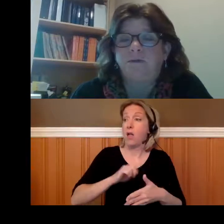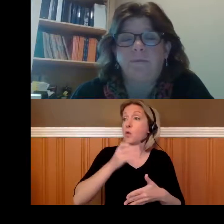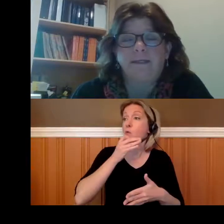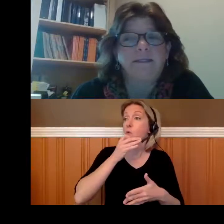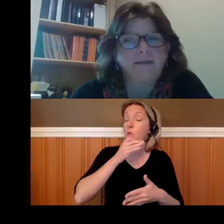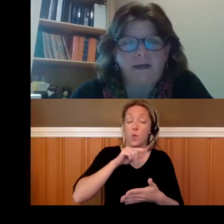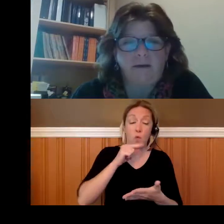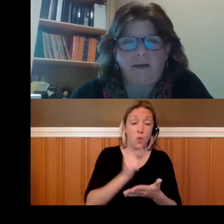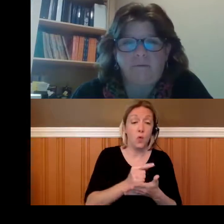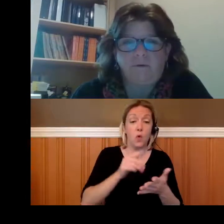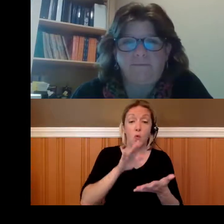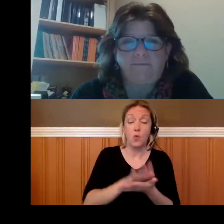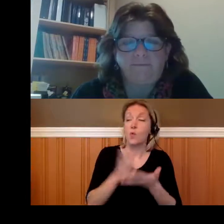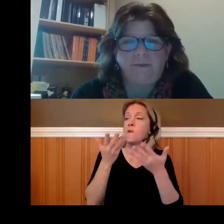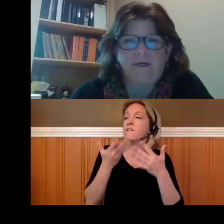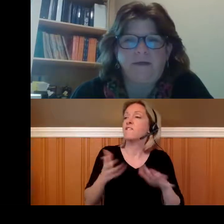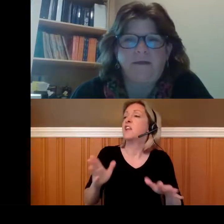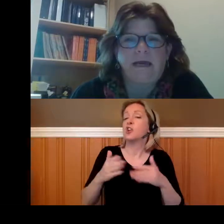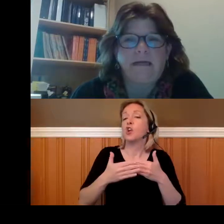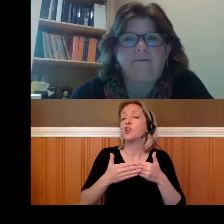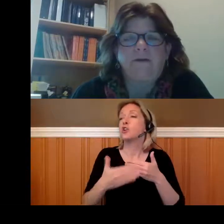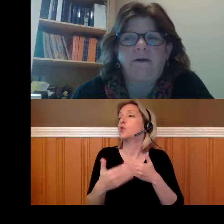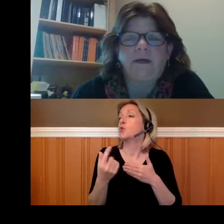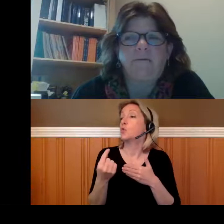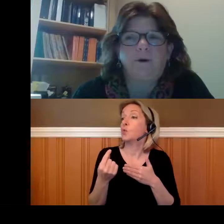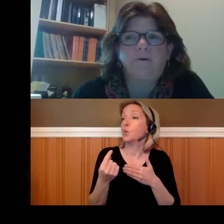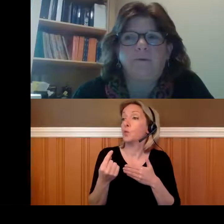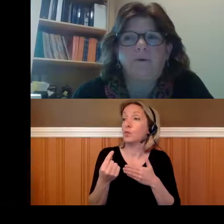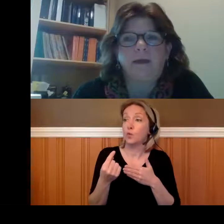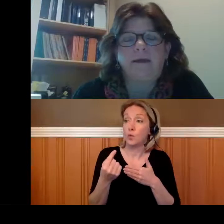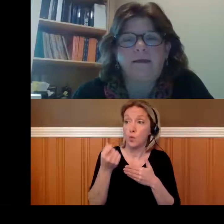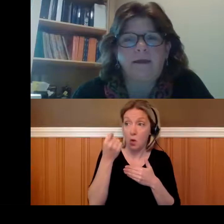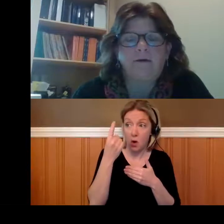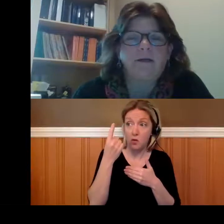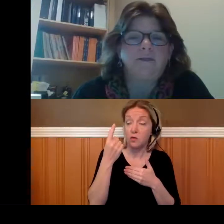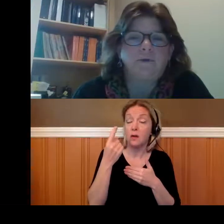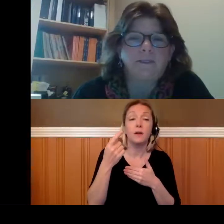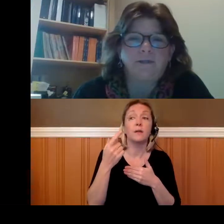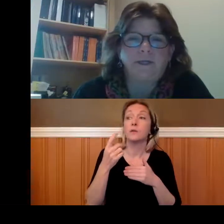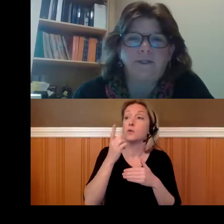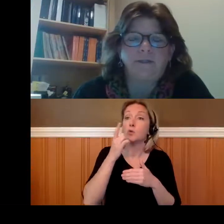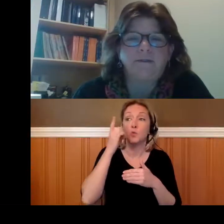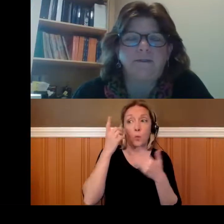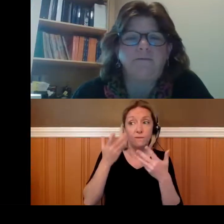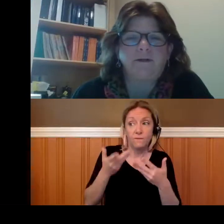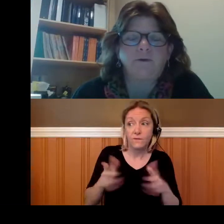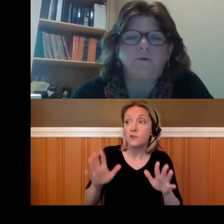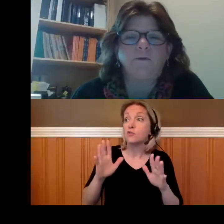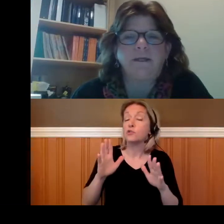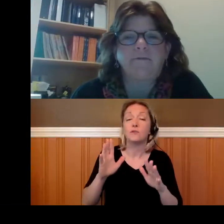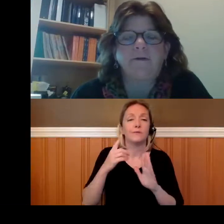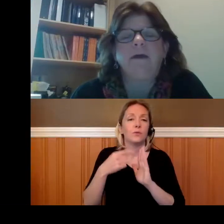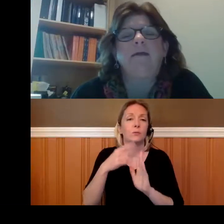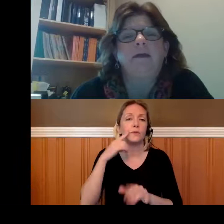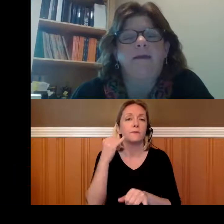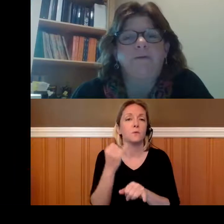going to come anymore? That if they're in a program where they are in a dorm situation, some of our schools for the deaf, they